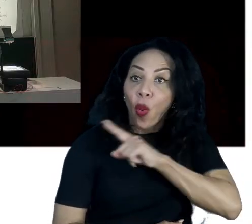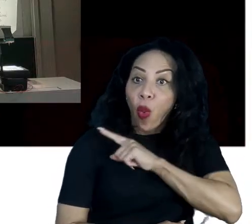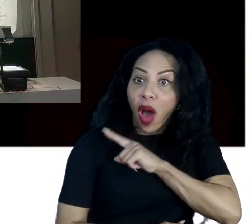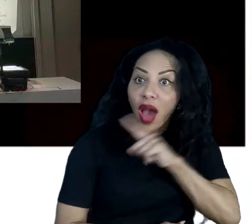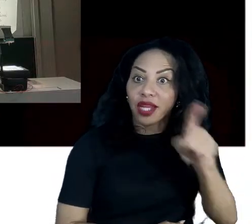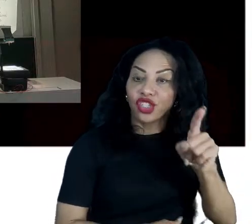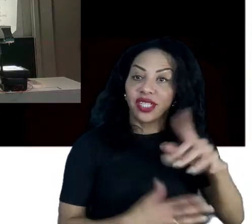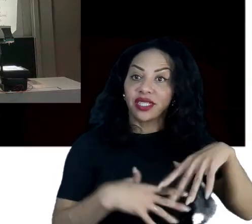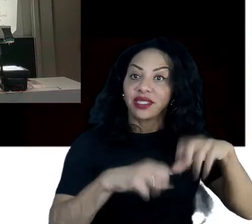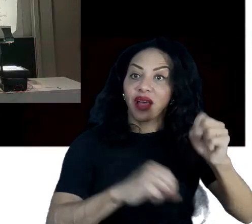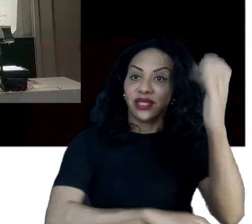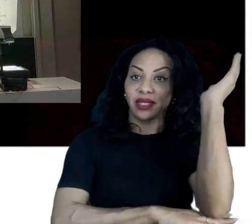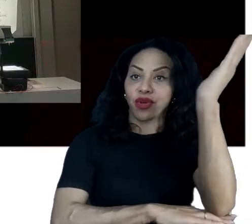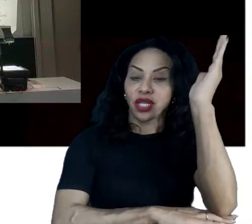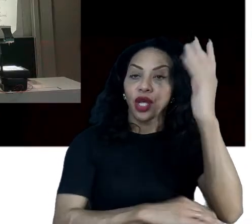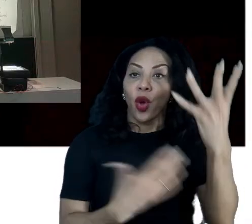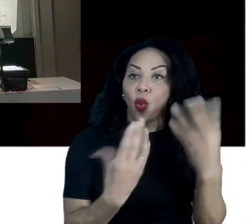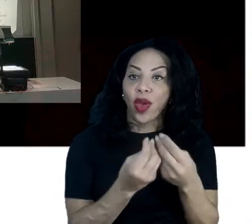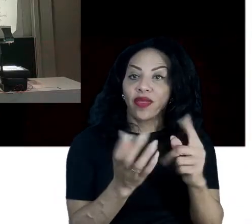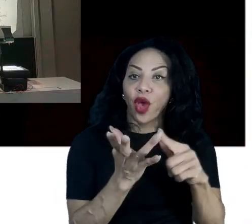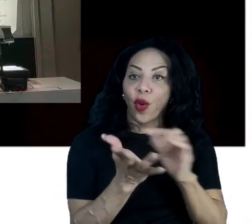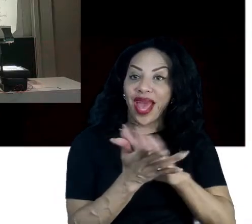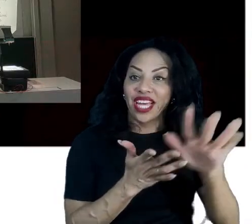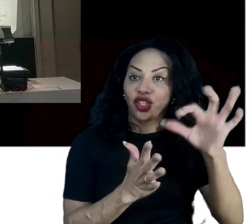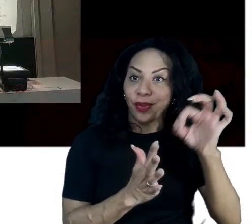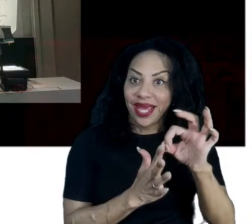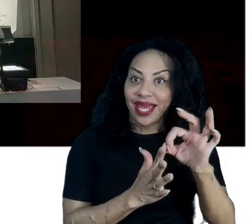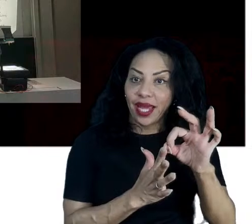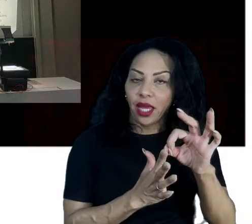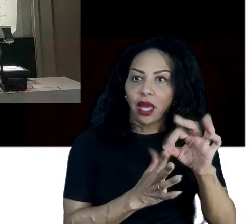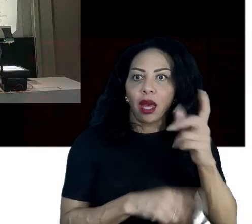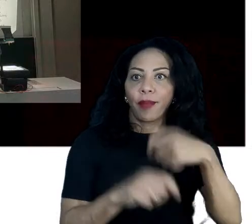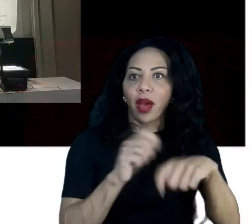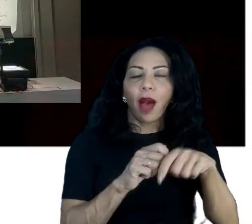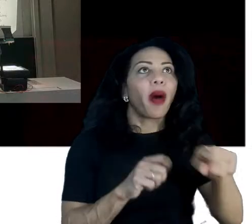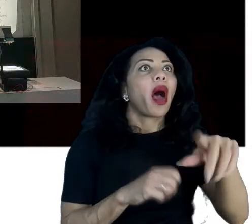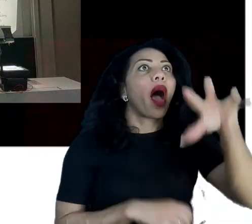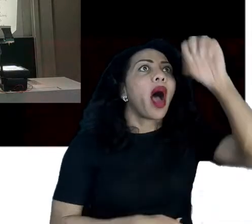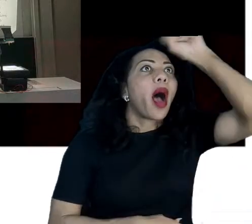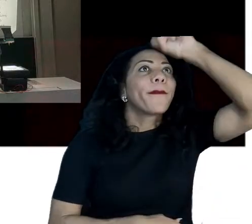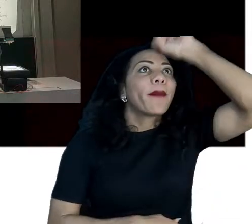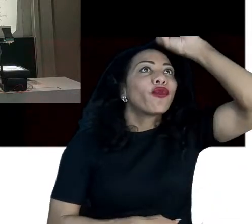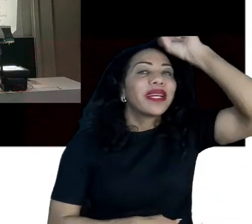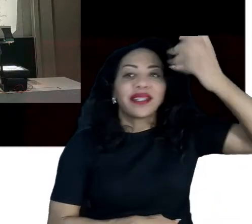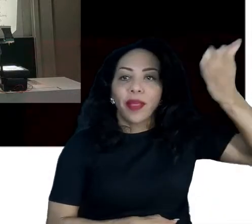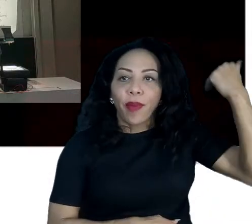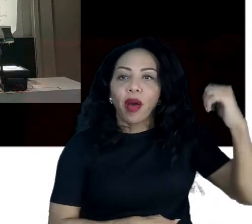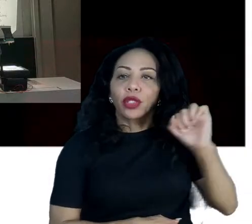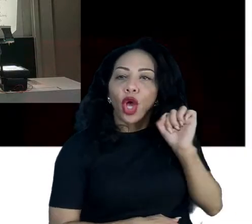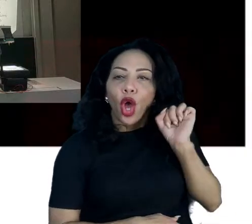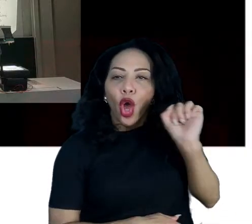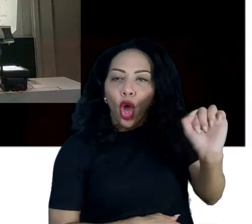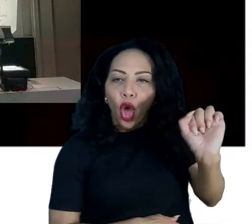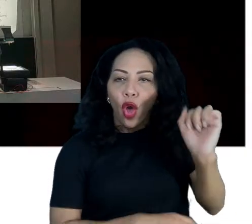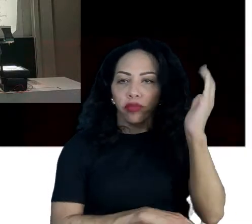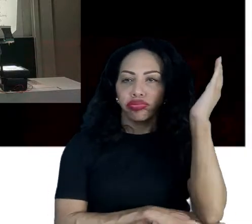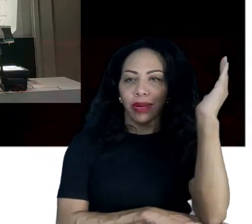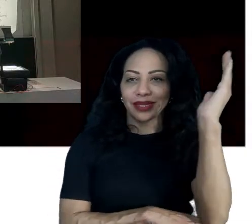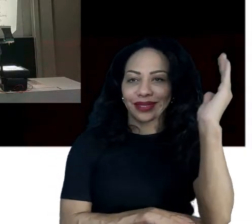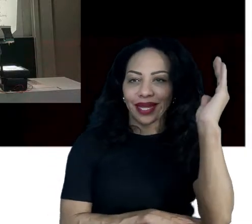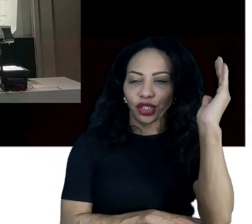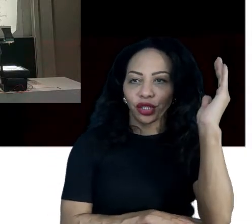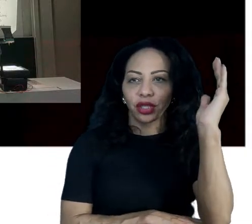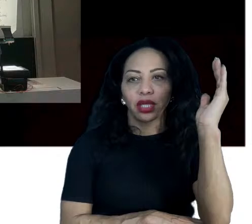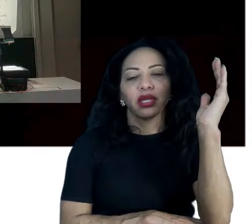own associations with that technology. And she was talking in that presentation about what she sees